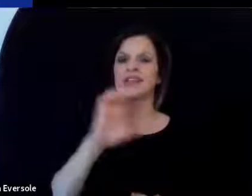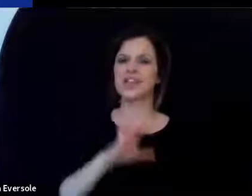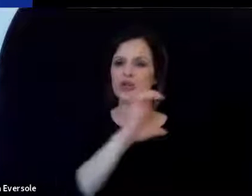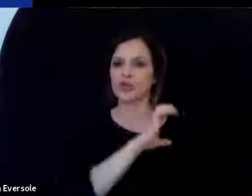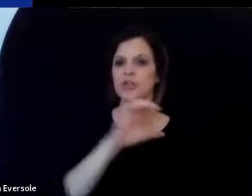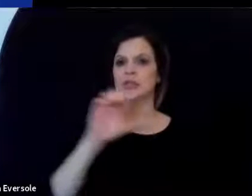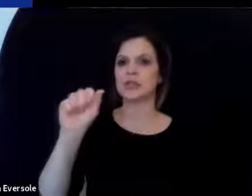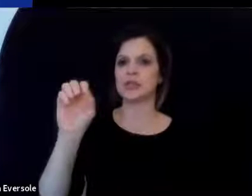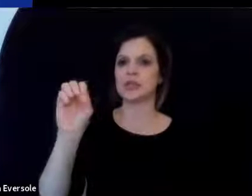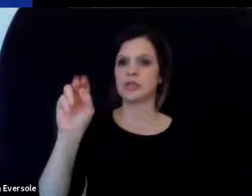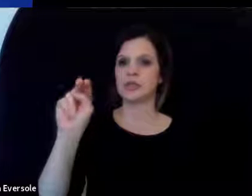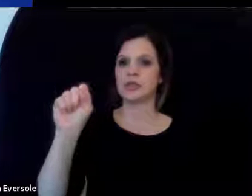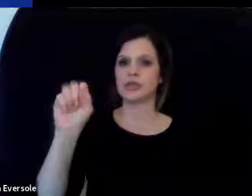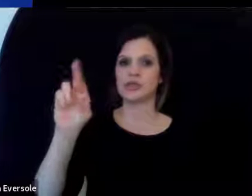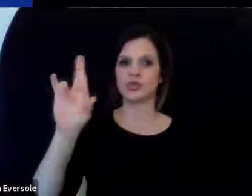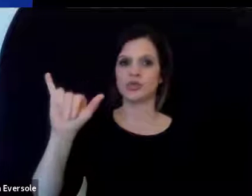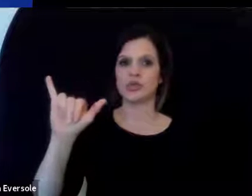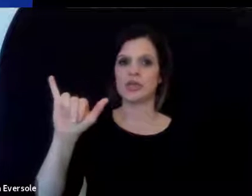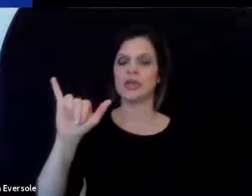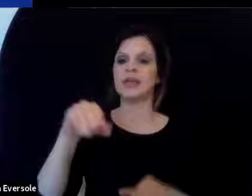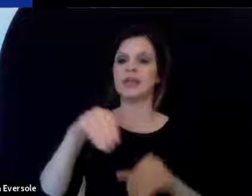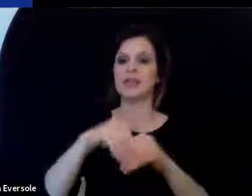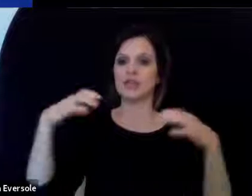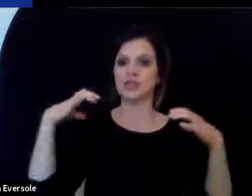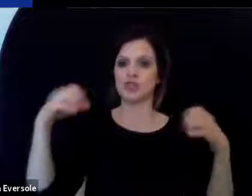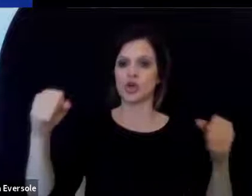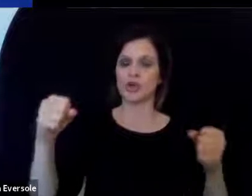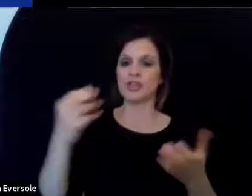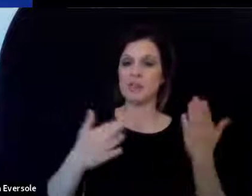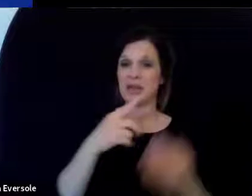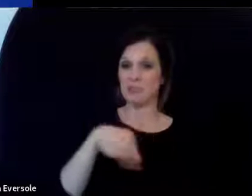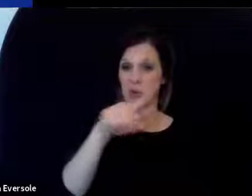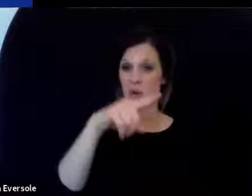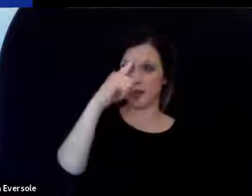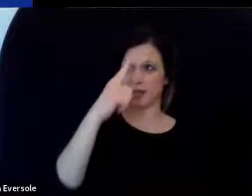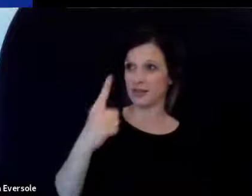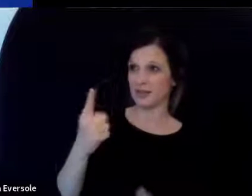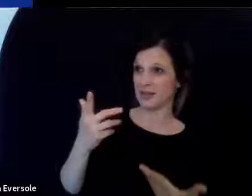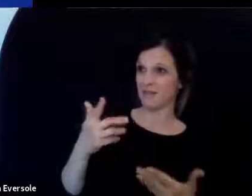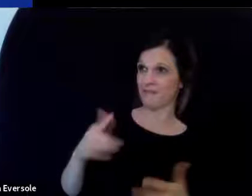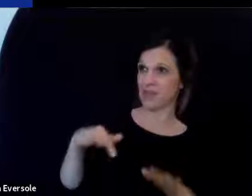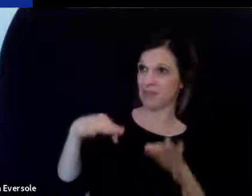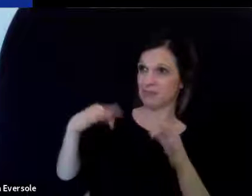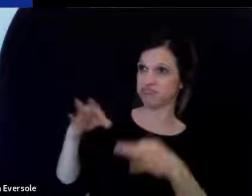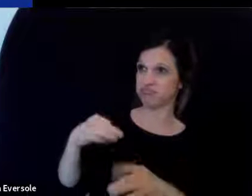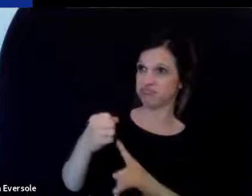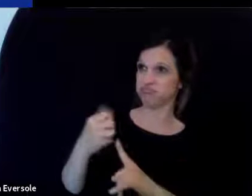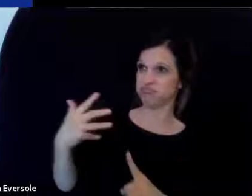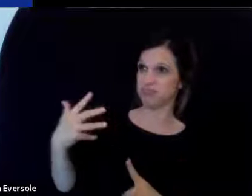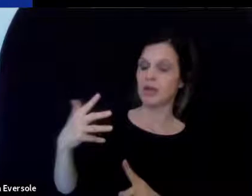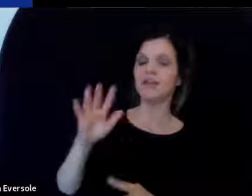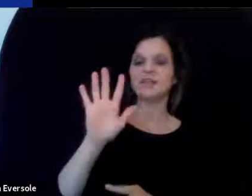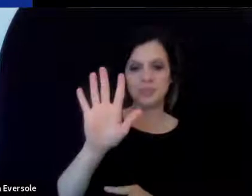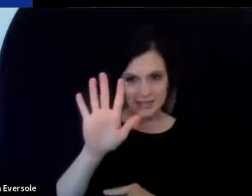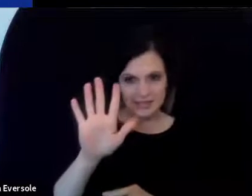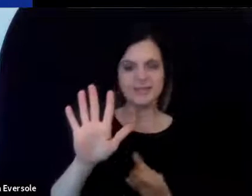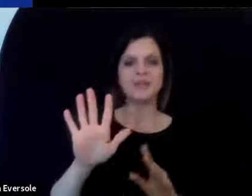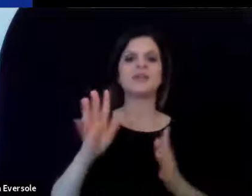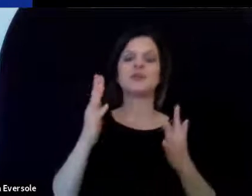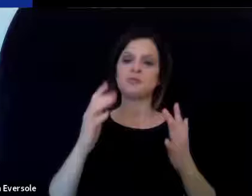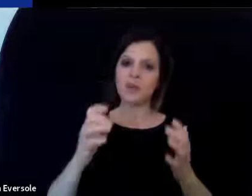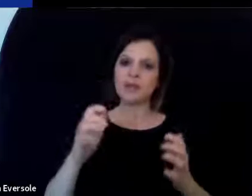be like, well, hello, you told us about a lot of these, but we wanted to put them together on one really nice slide for